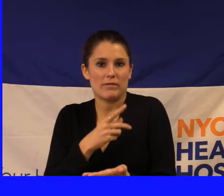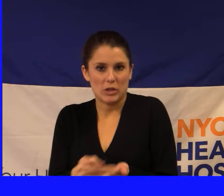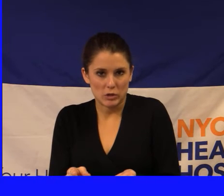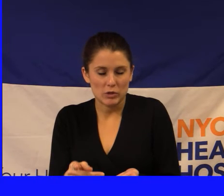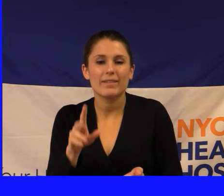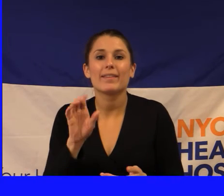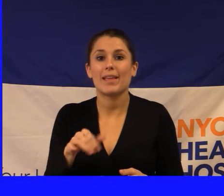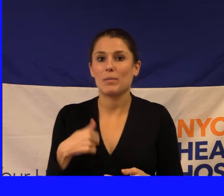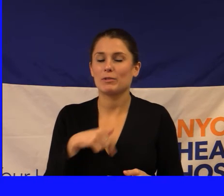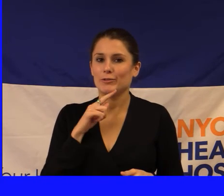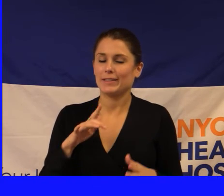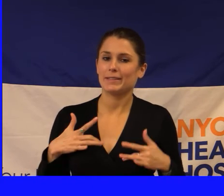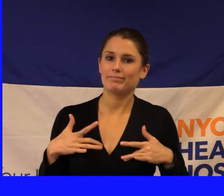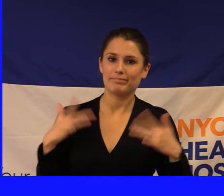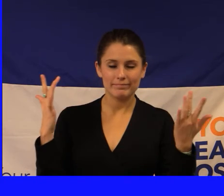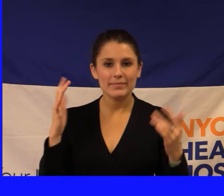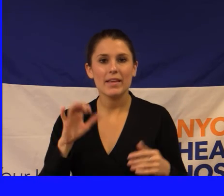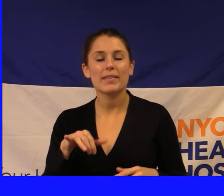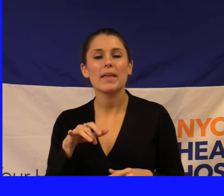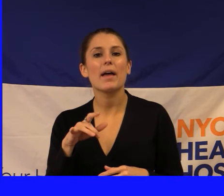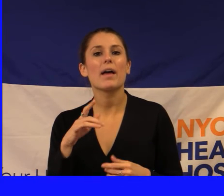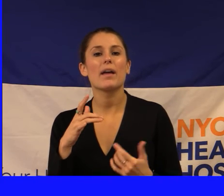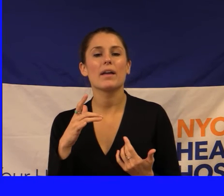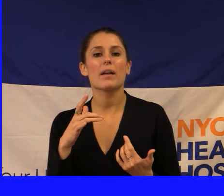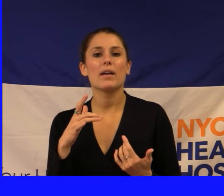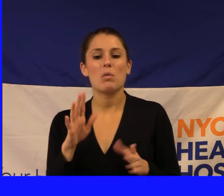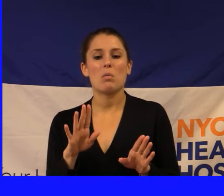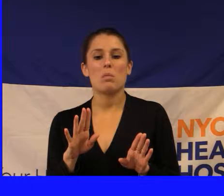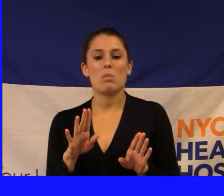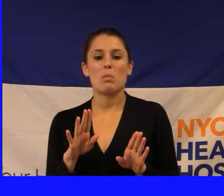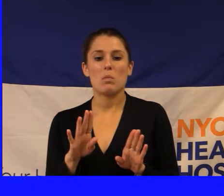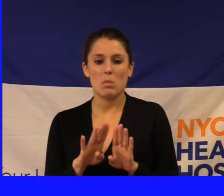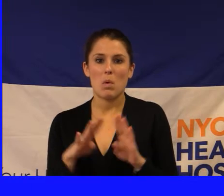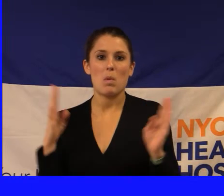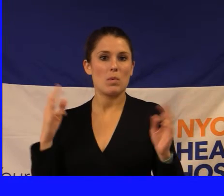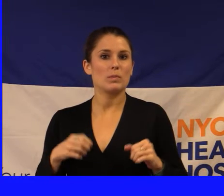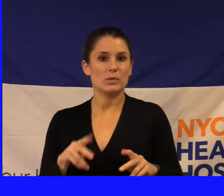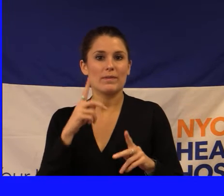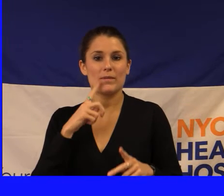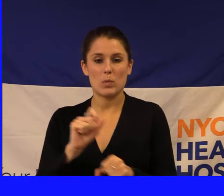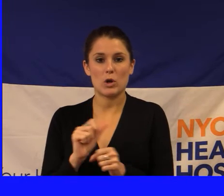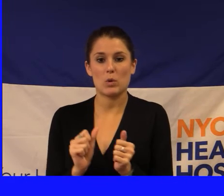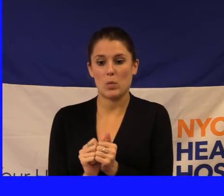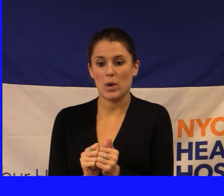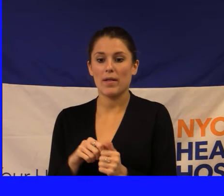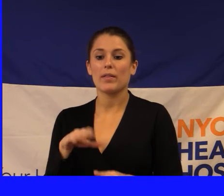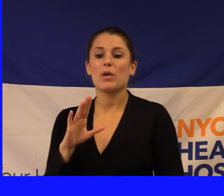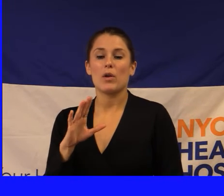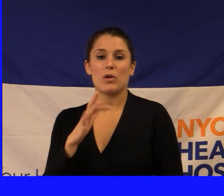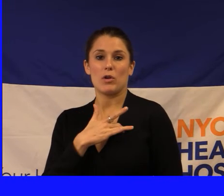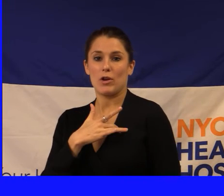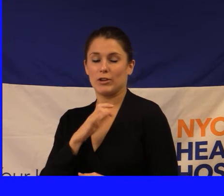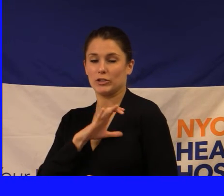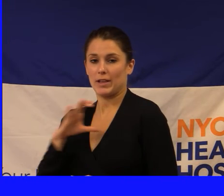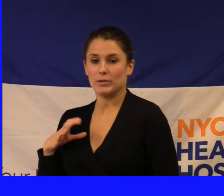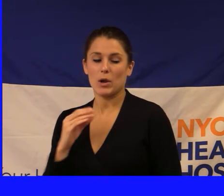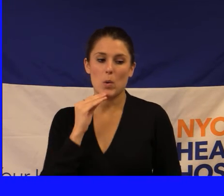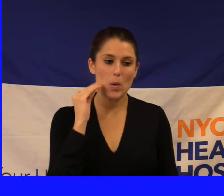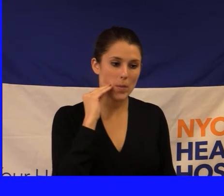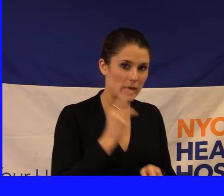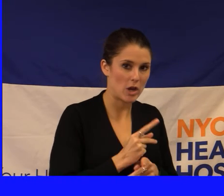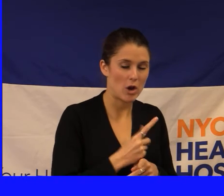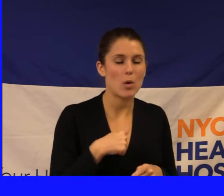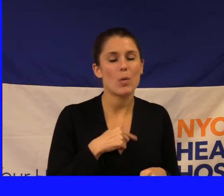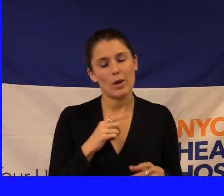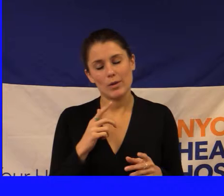this, and it's opened up doors working with the Cardiology Council and home care, and we're looking to put a lot of effort into this in the coming